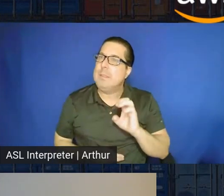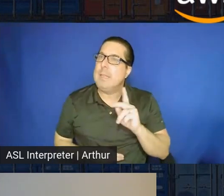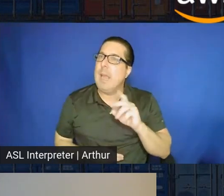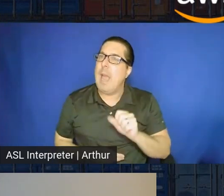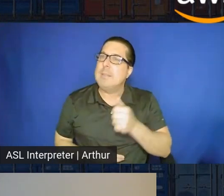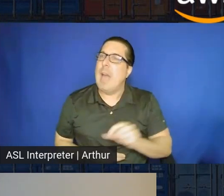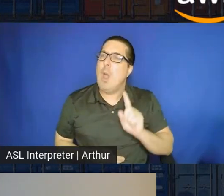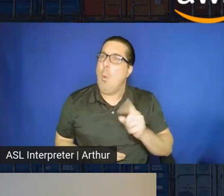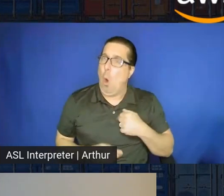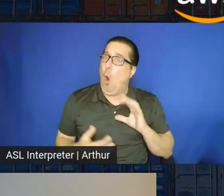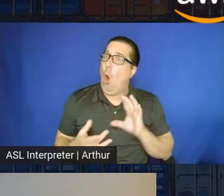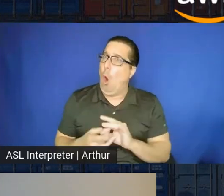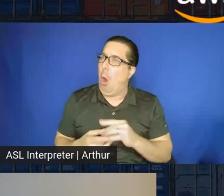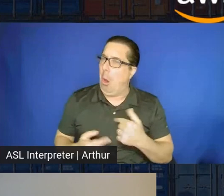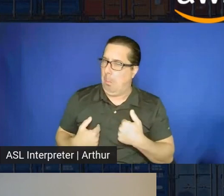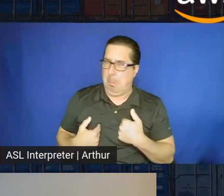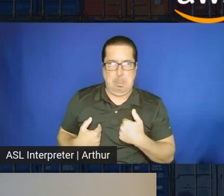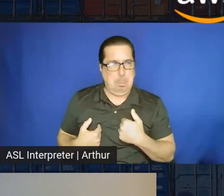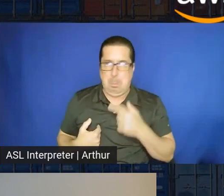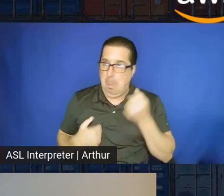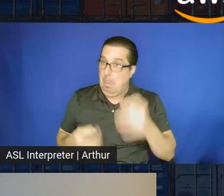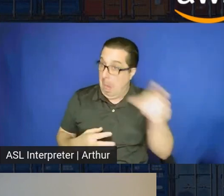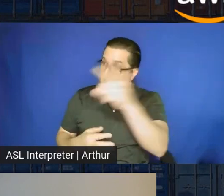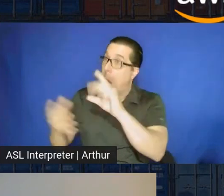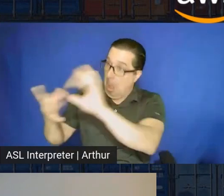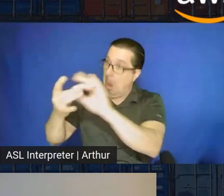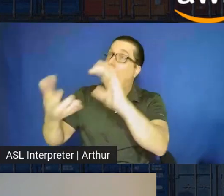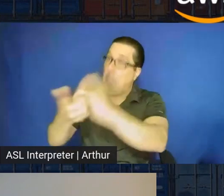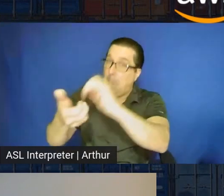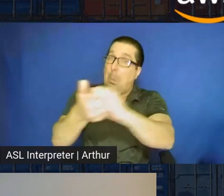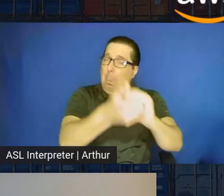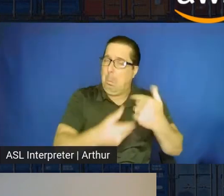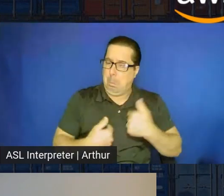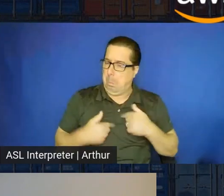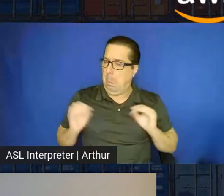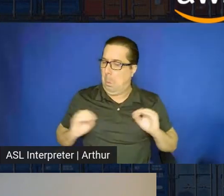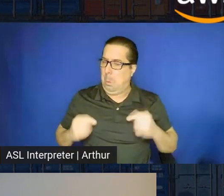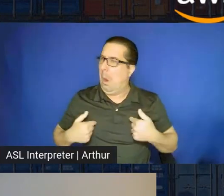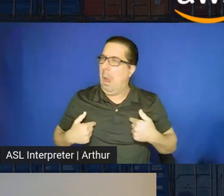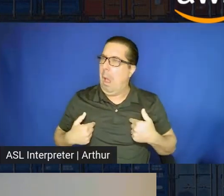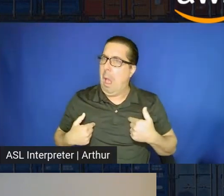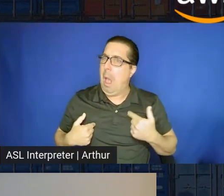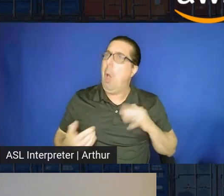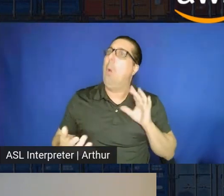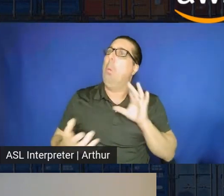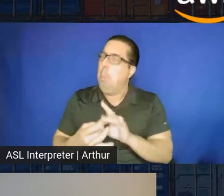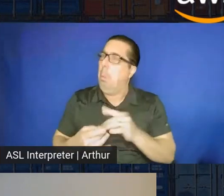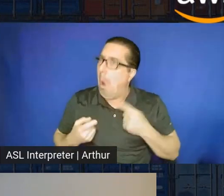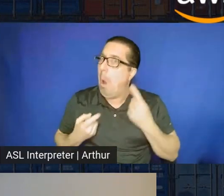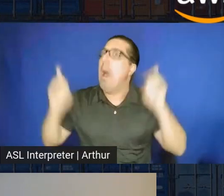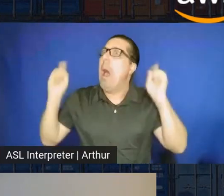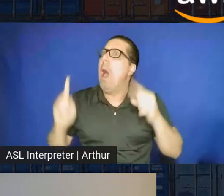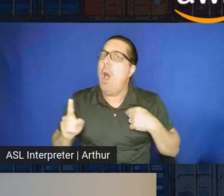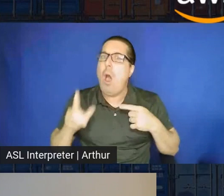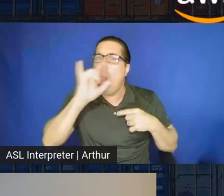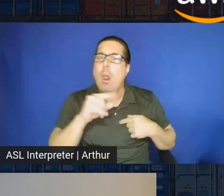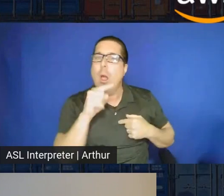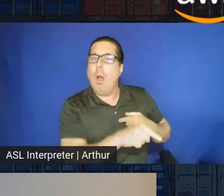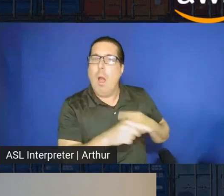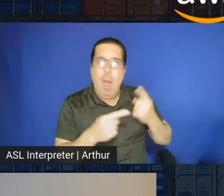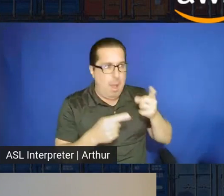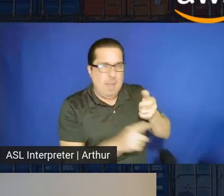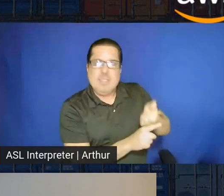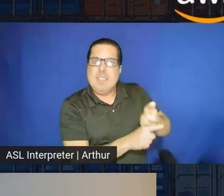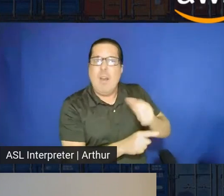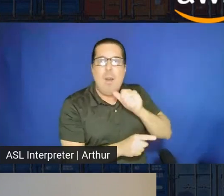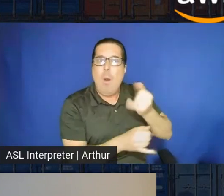that specific use case and where they're seeing success. Yep. So we are seeing, I would say, a financial